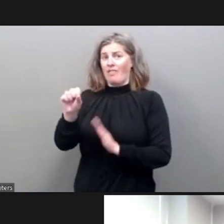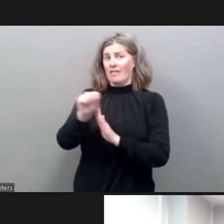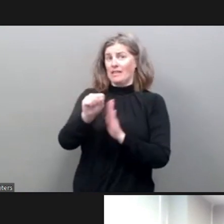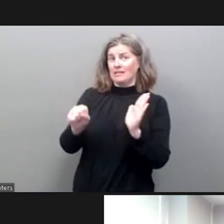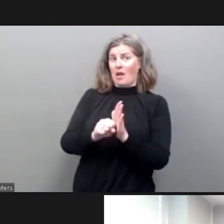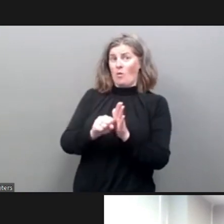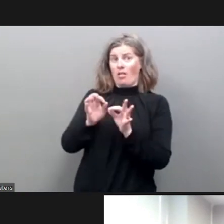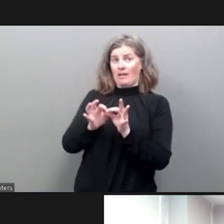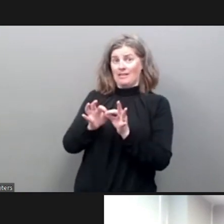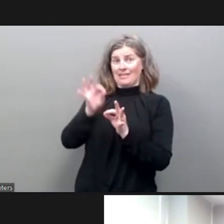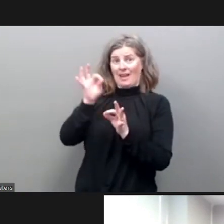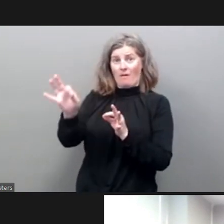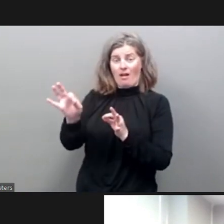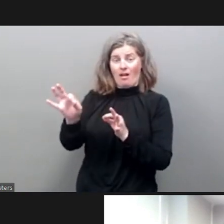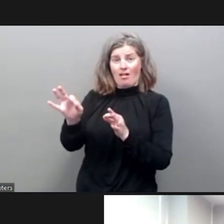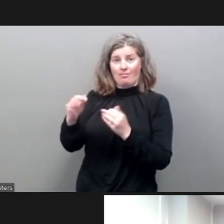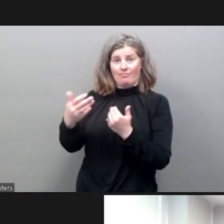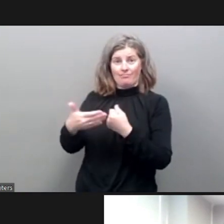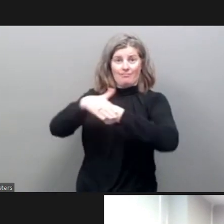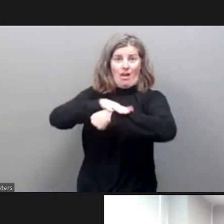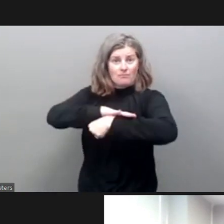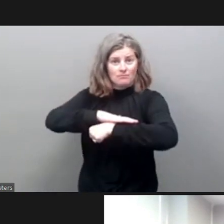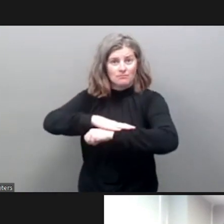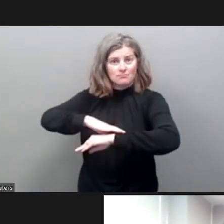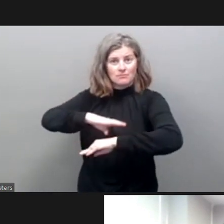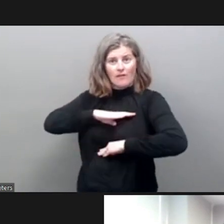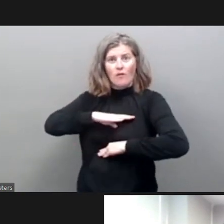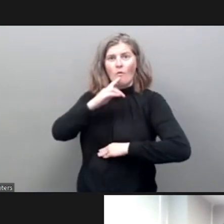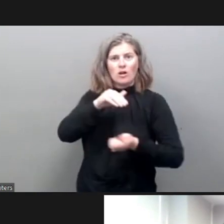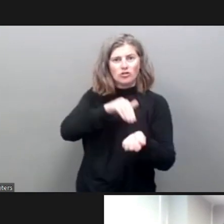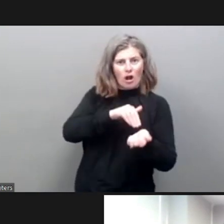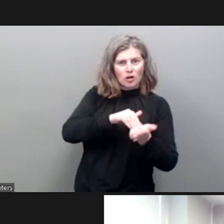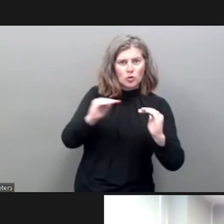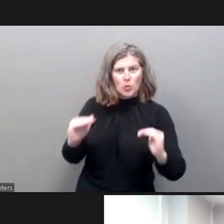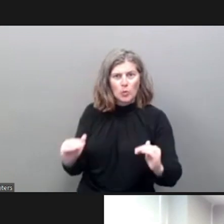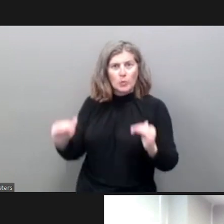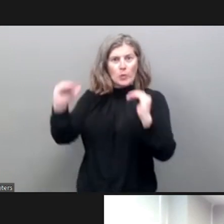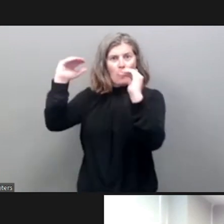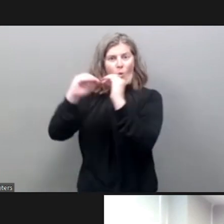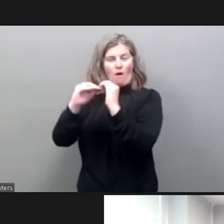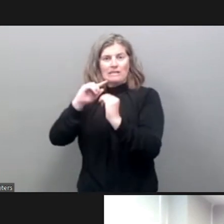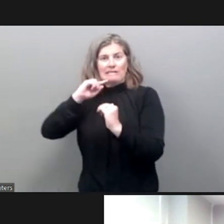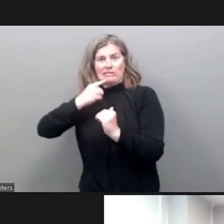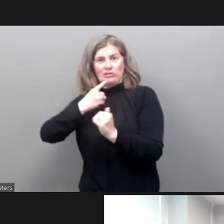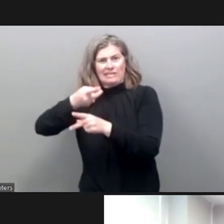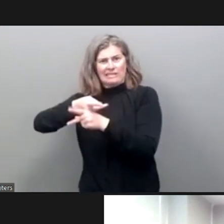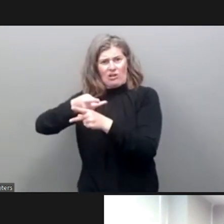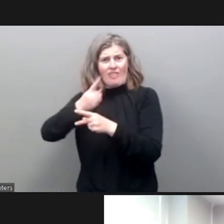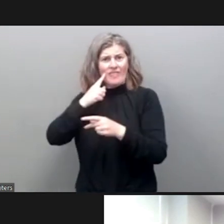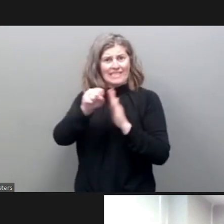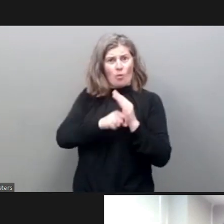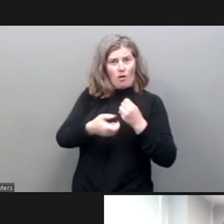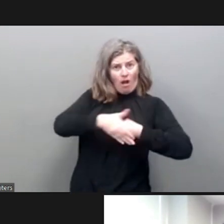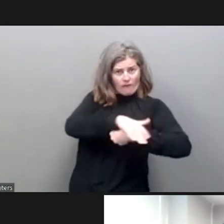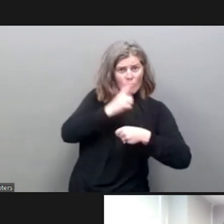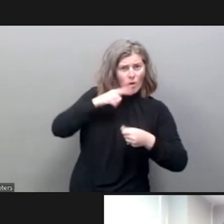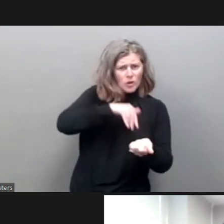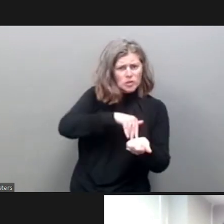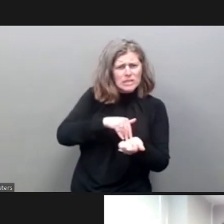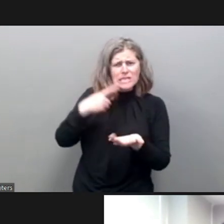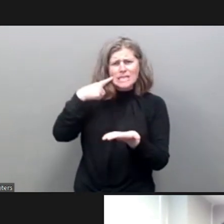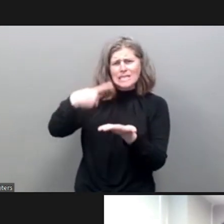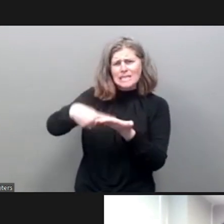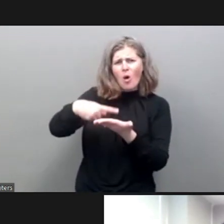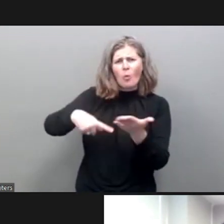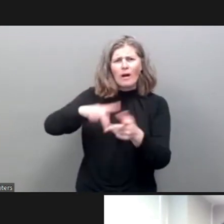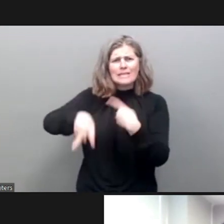limited legal liability coverage to providers who move to higher levels of care. And if that's the case, can you discuss what kind of legal